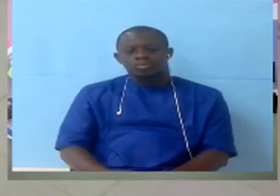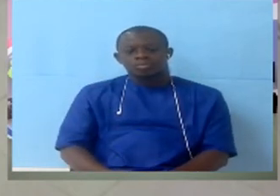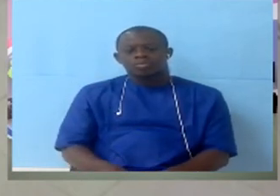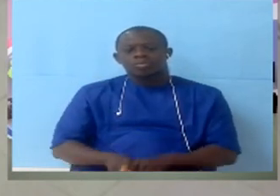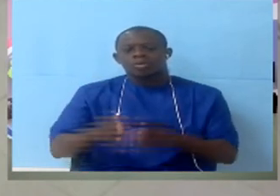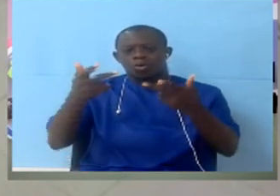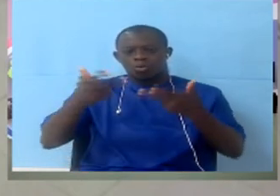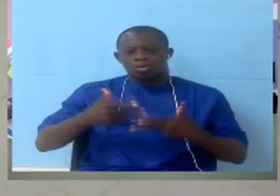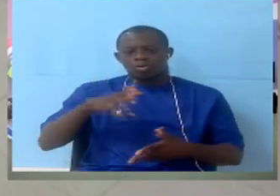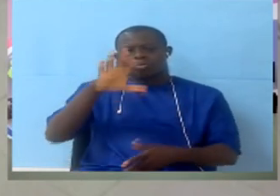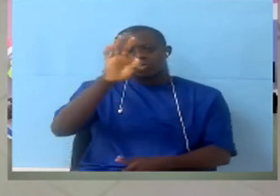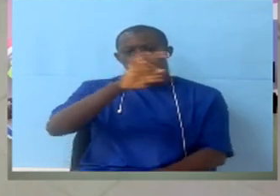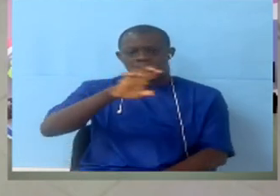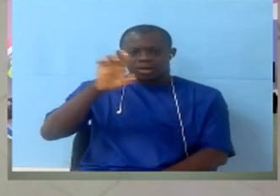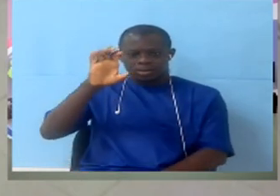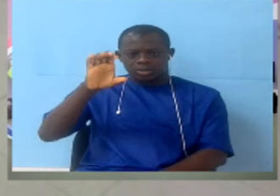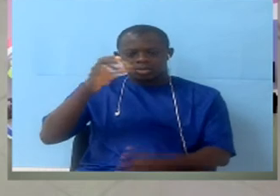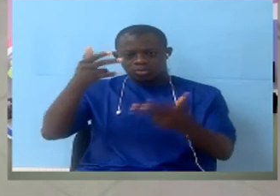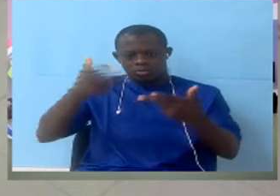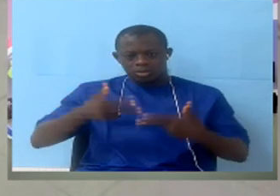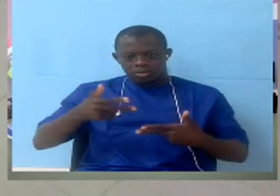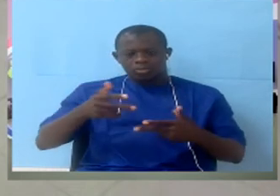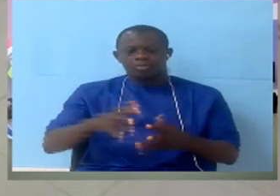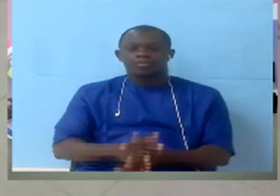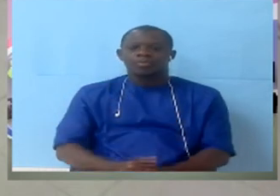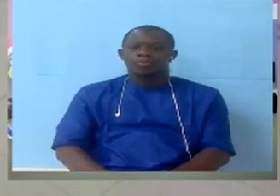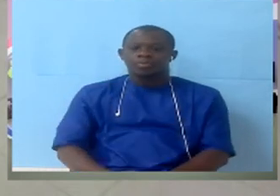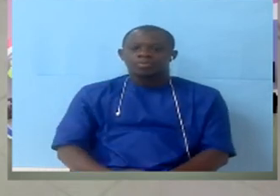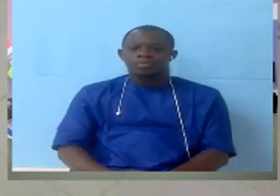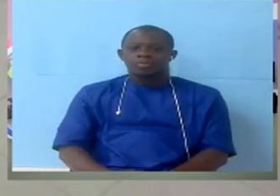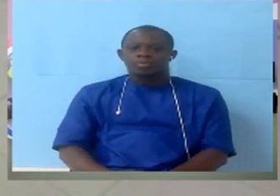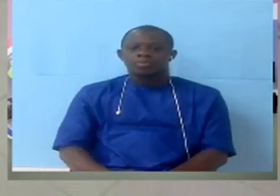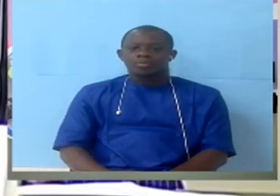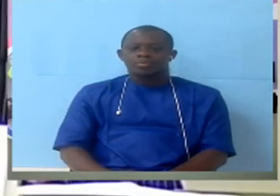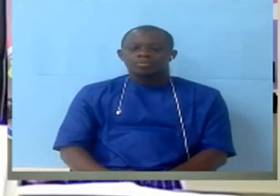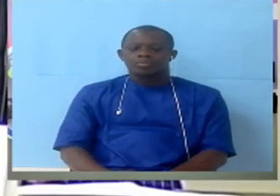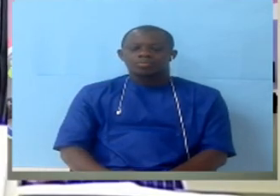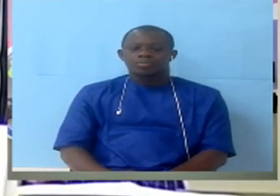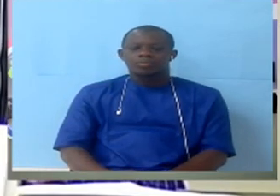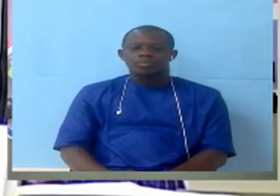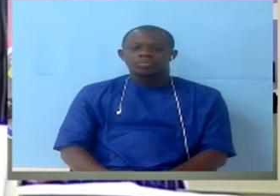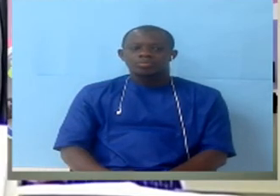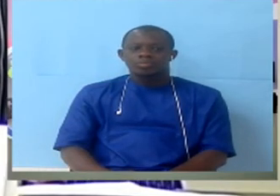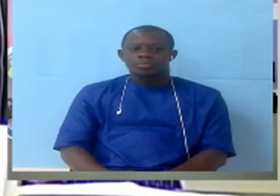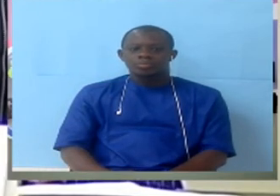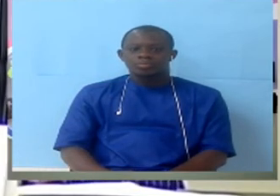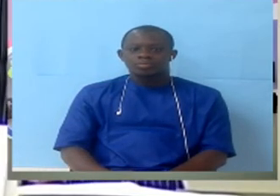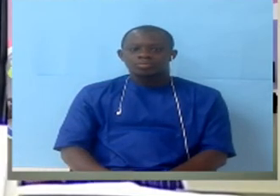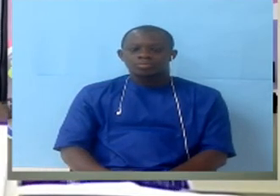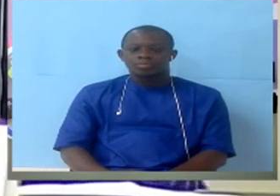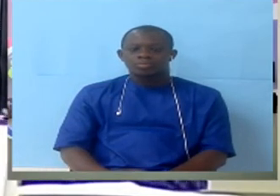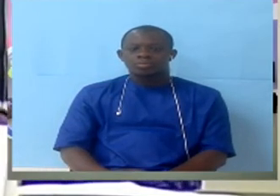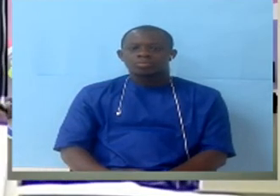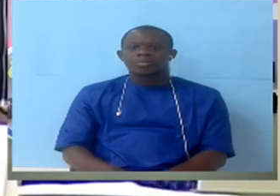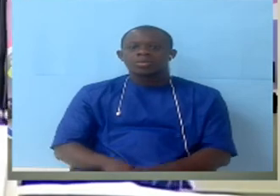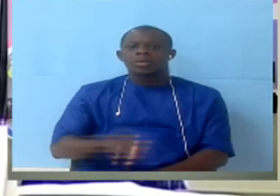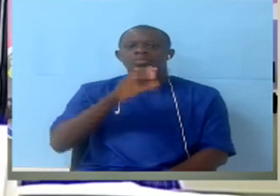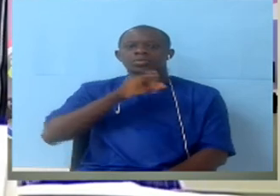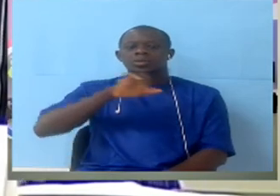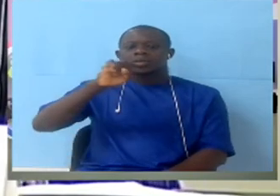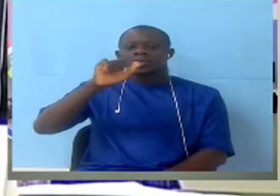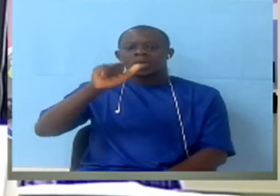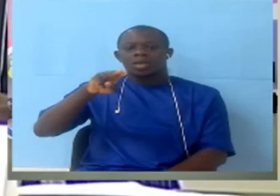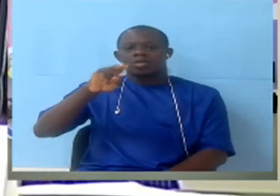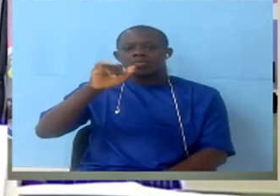To the TRRC. Itinyang TRRC. Barga. Thank you. Mr. Sanyang, you